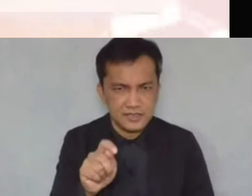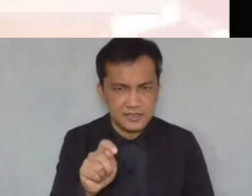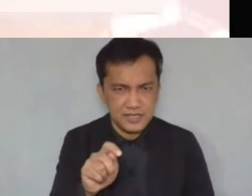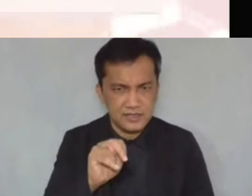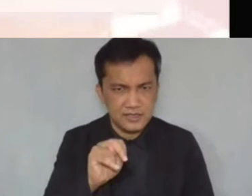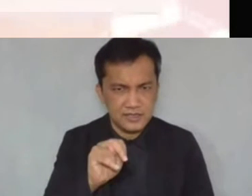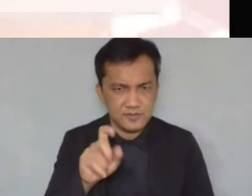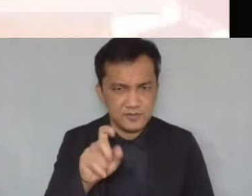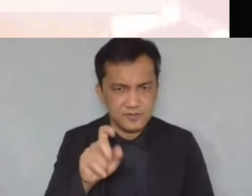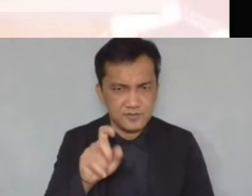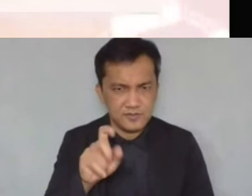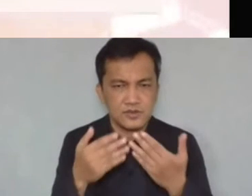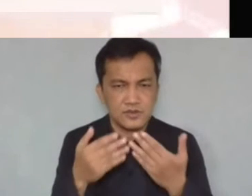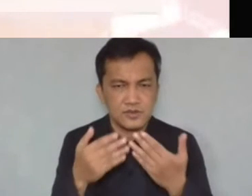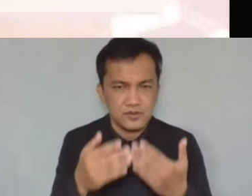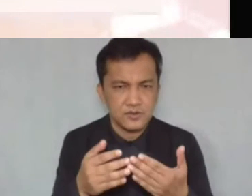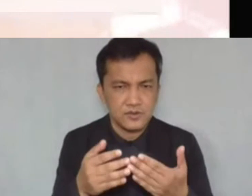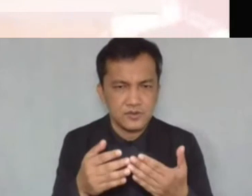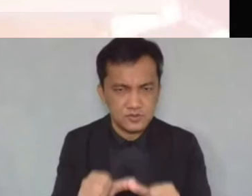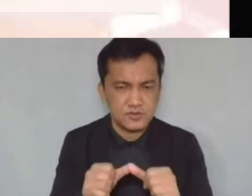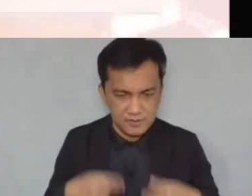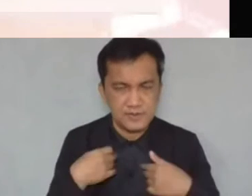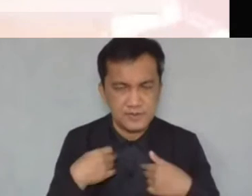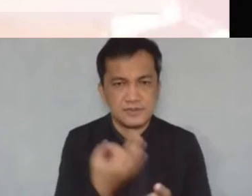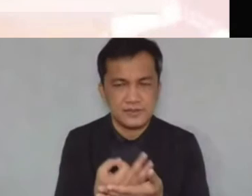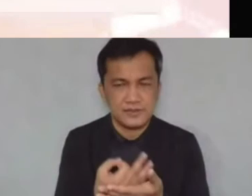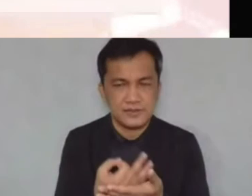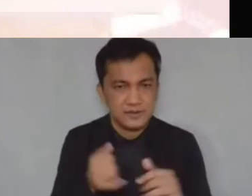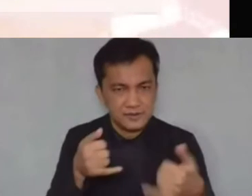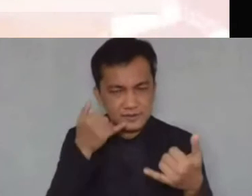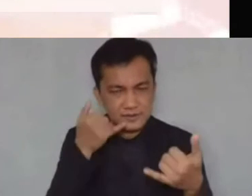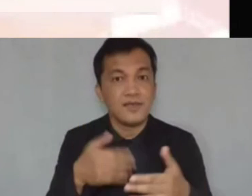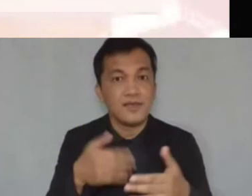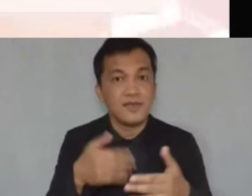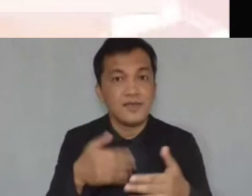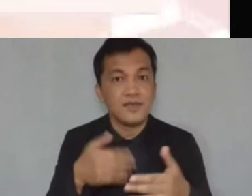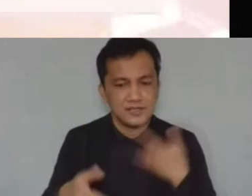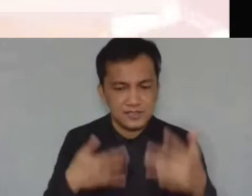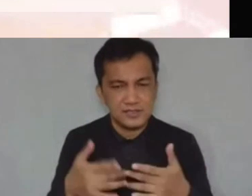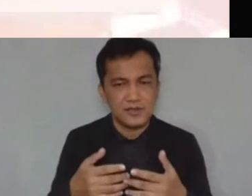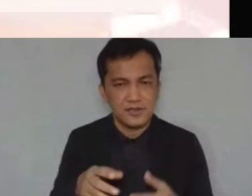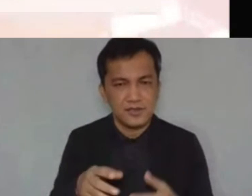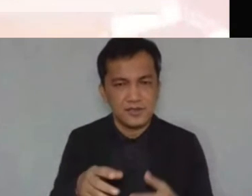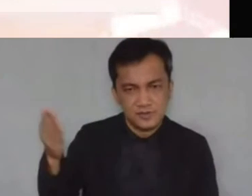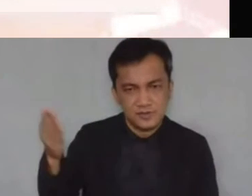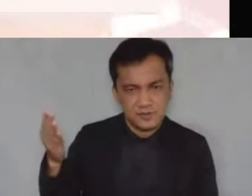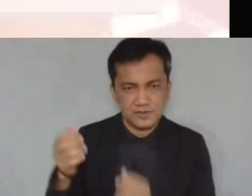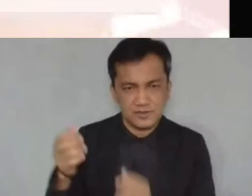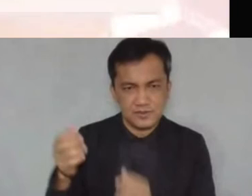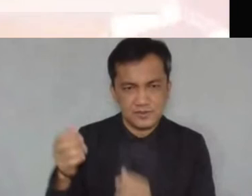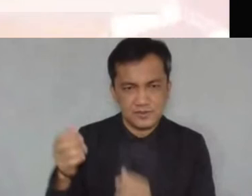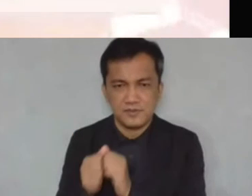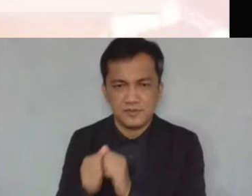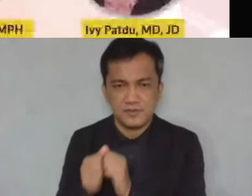for a sustainable and equitable health financing in telehealth. We have another exciting list of